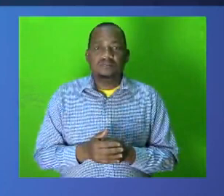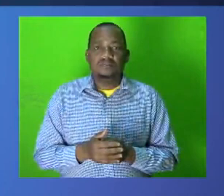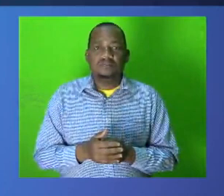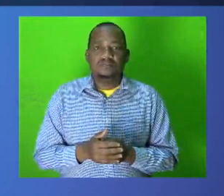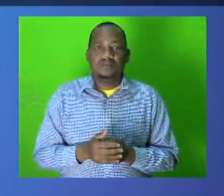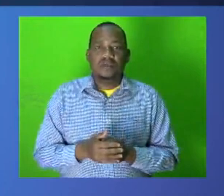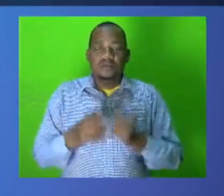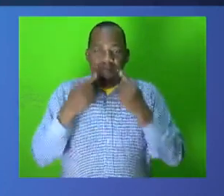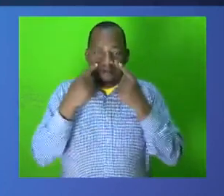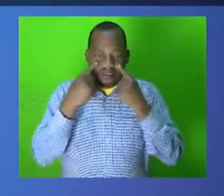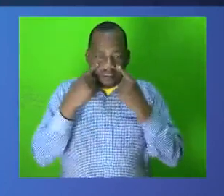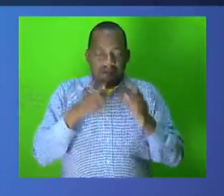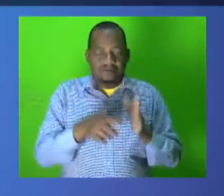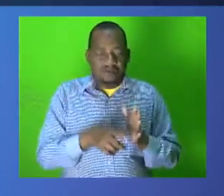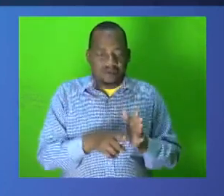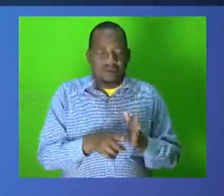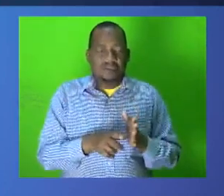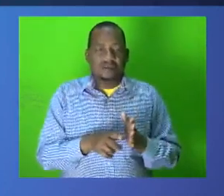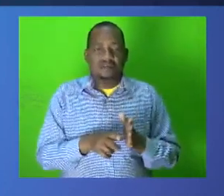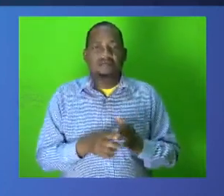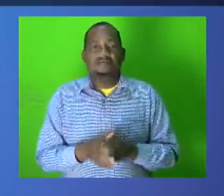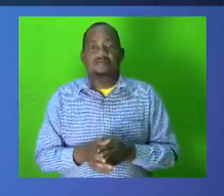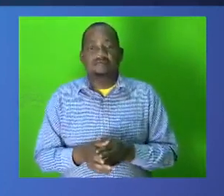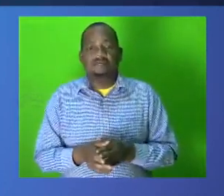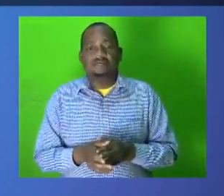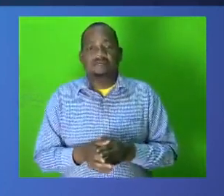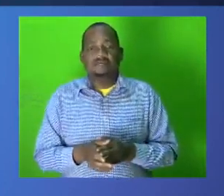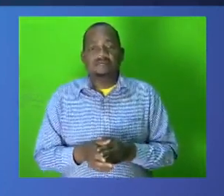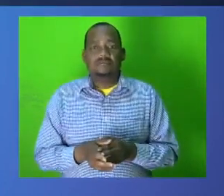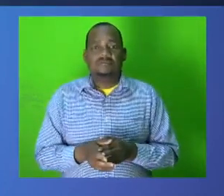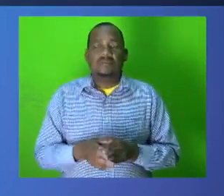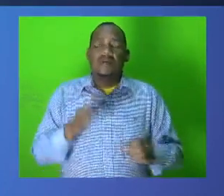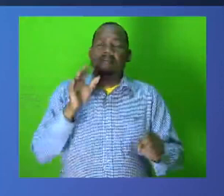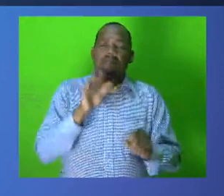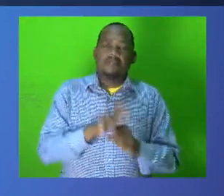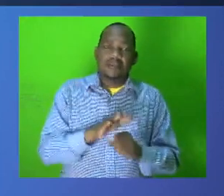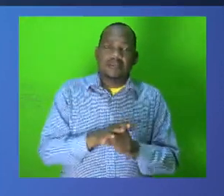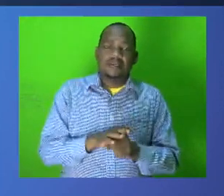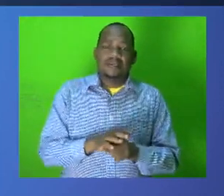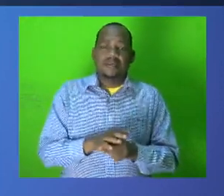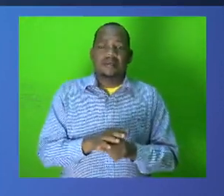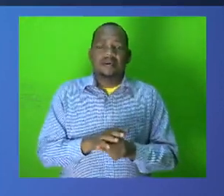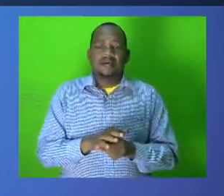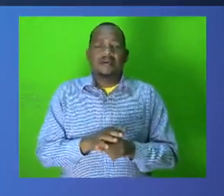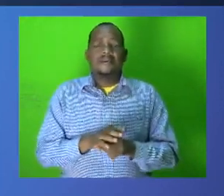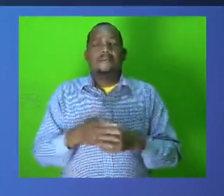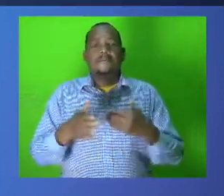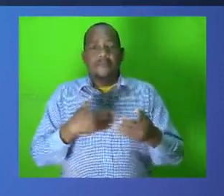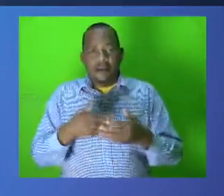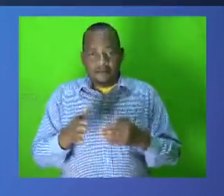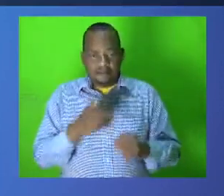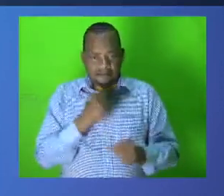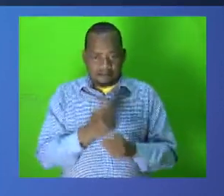research is to discover the answer to the different questions. If we need